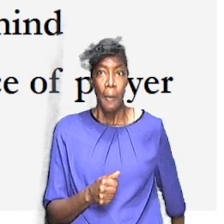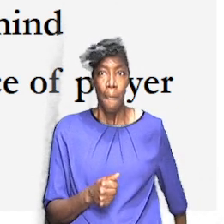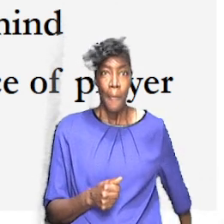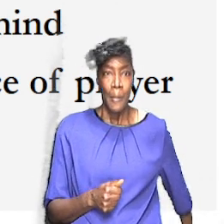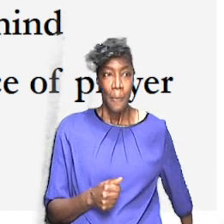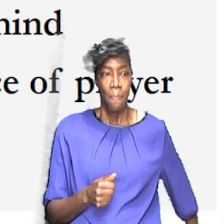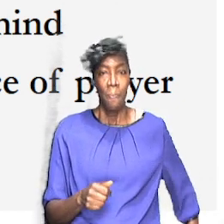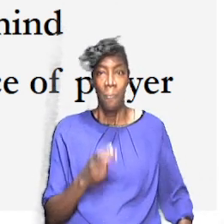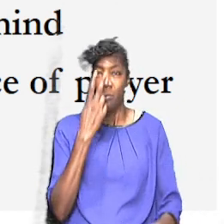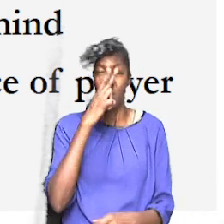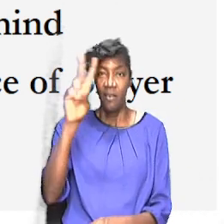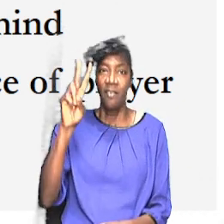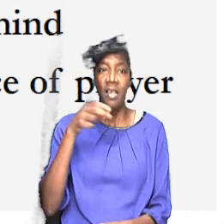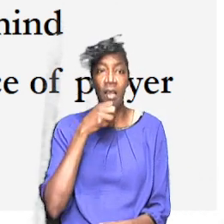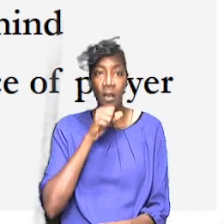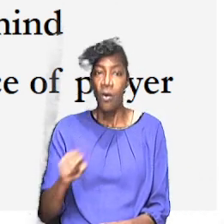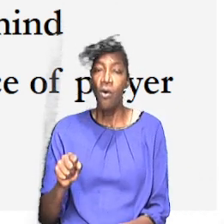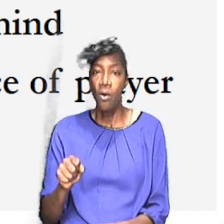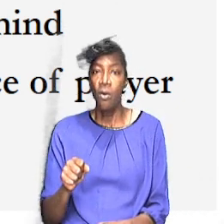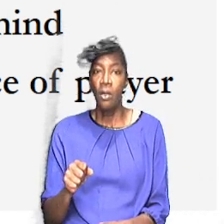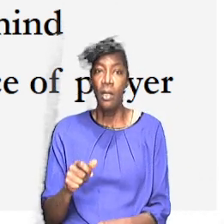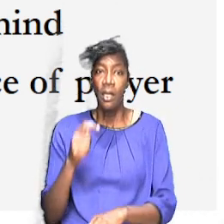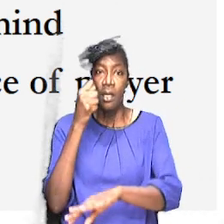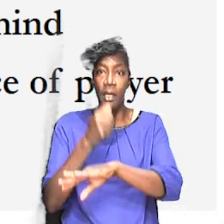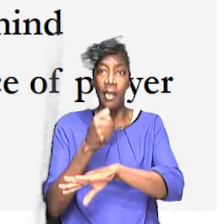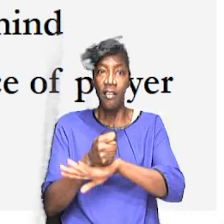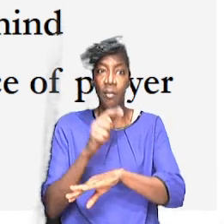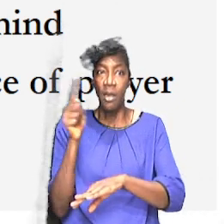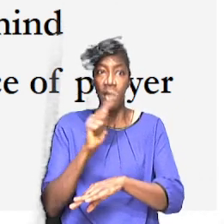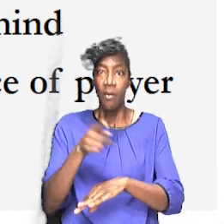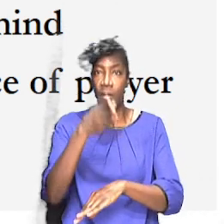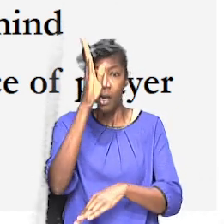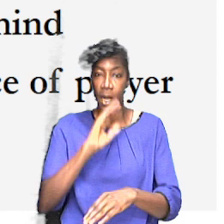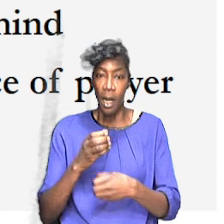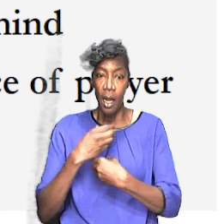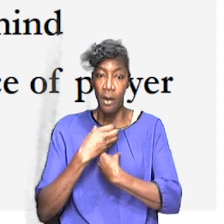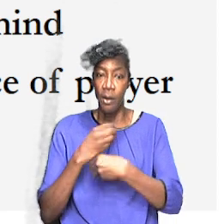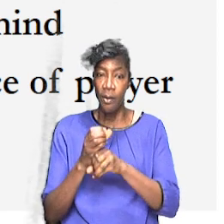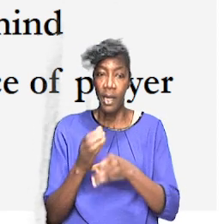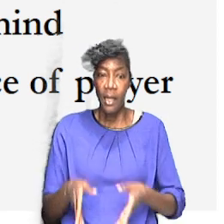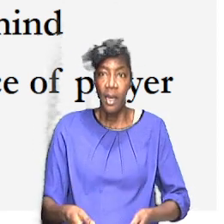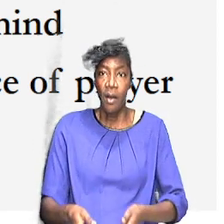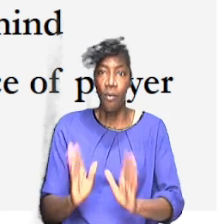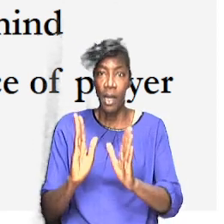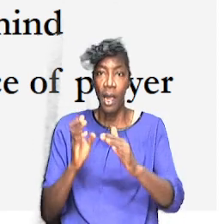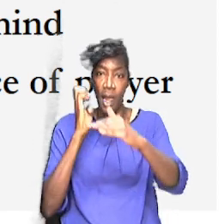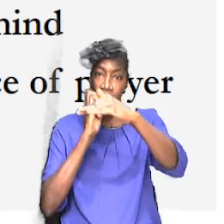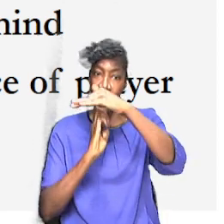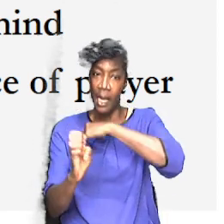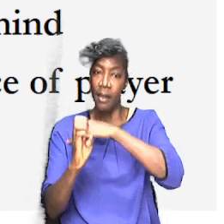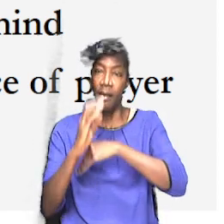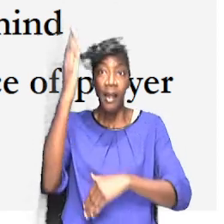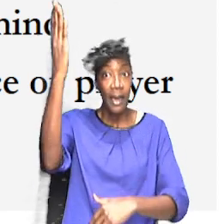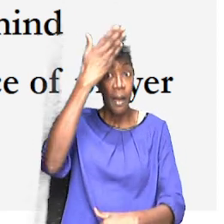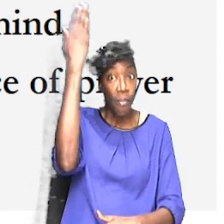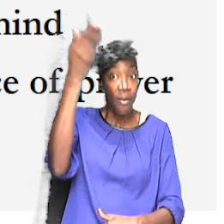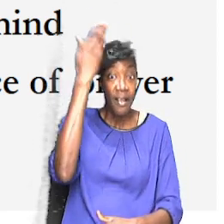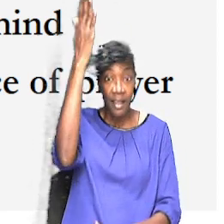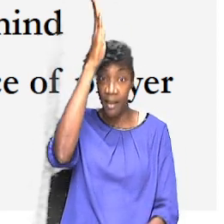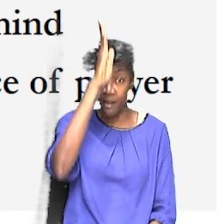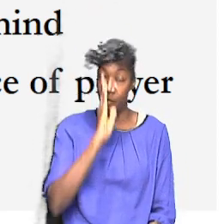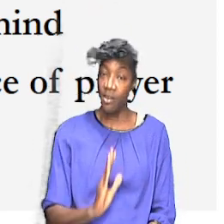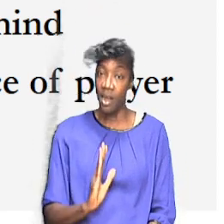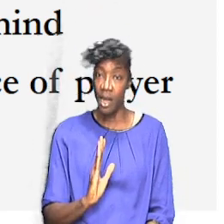in the Old Testament, amen, where God created a pattern for us to enter into the presence of God. Amen.